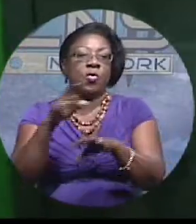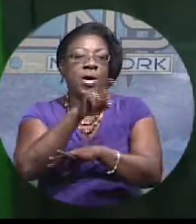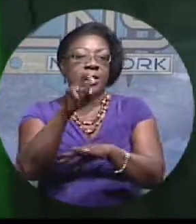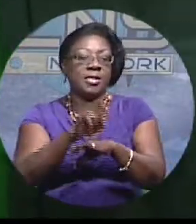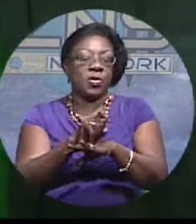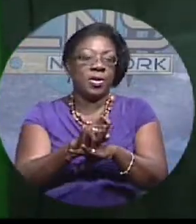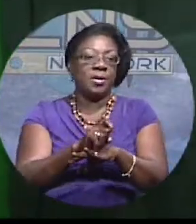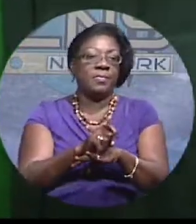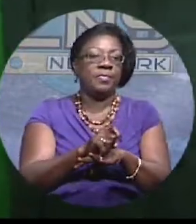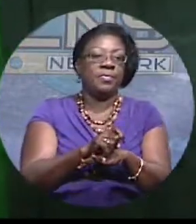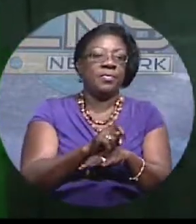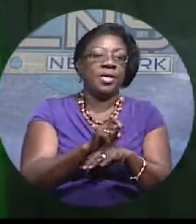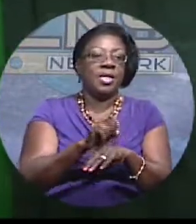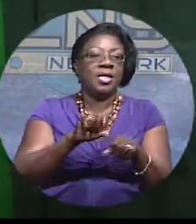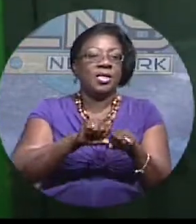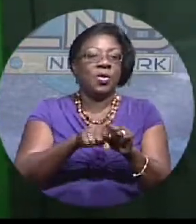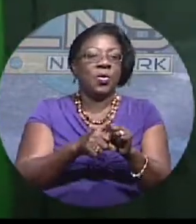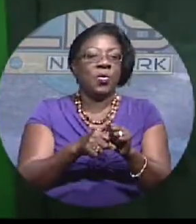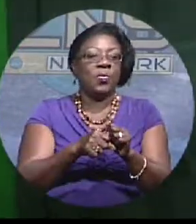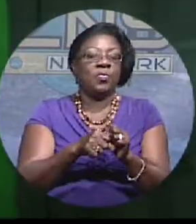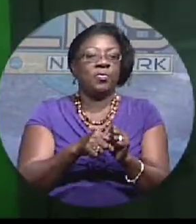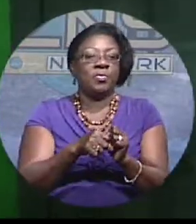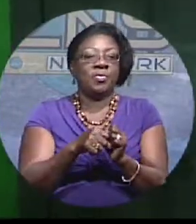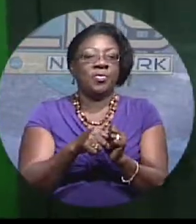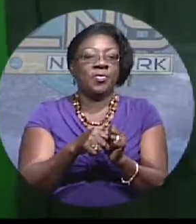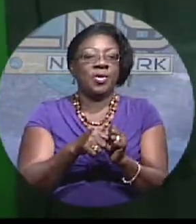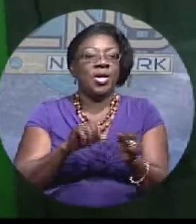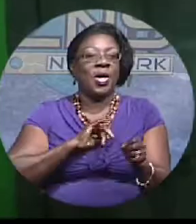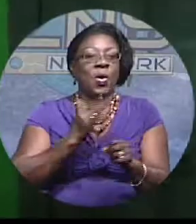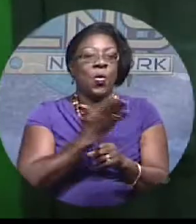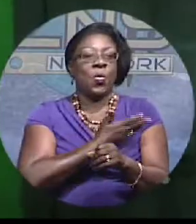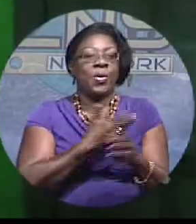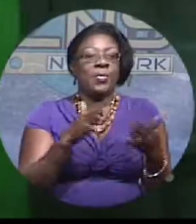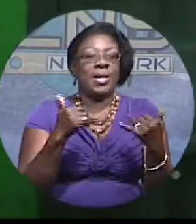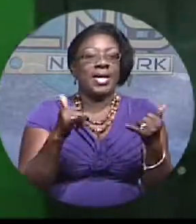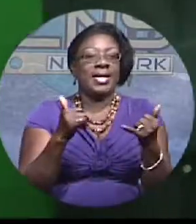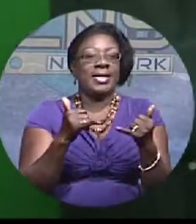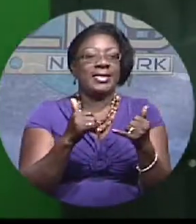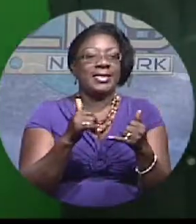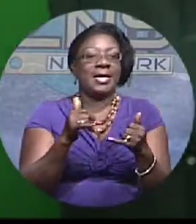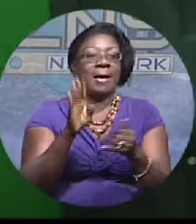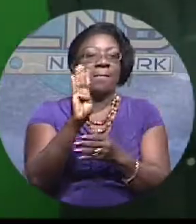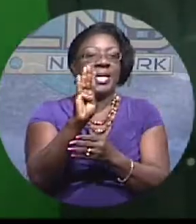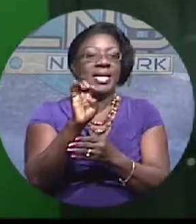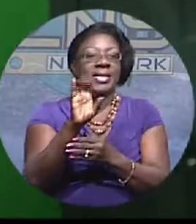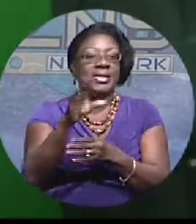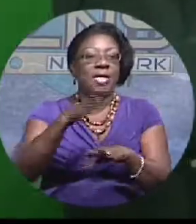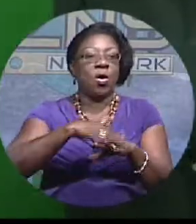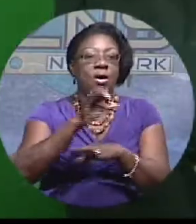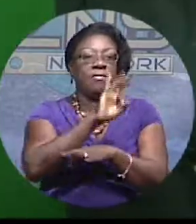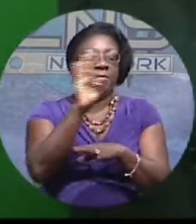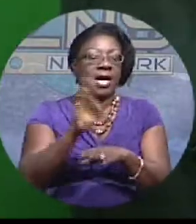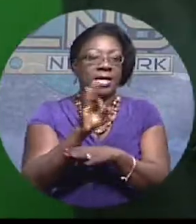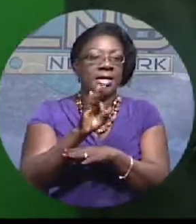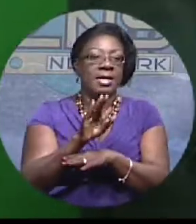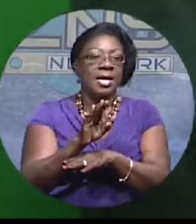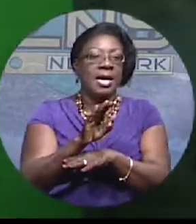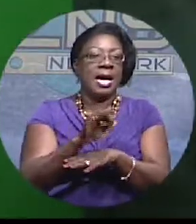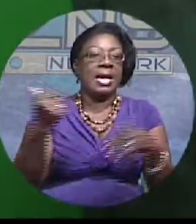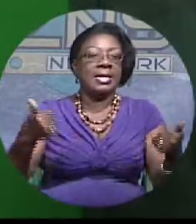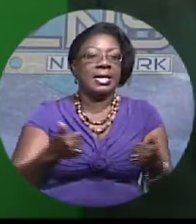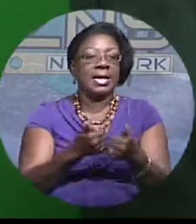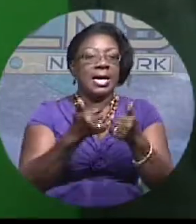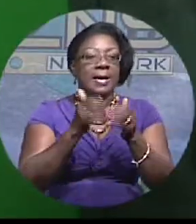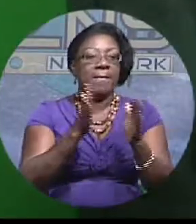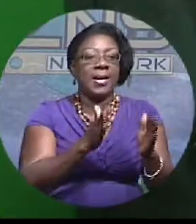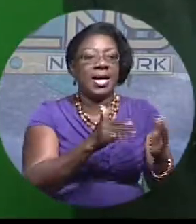He's looking real good. So we played BC on Friday. And the game